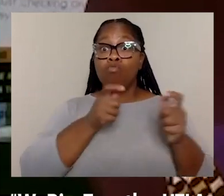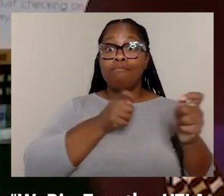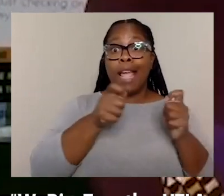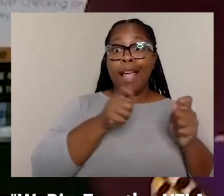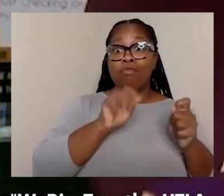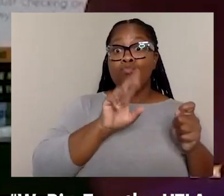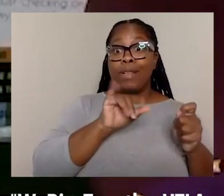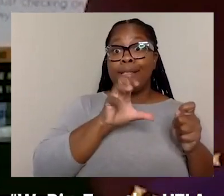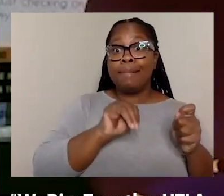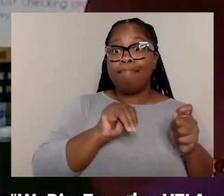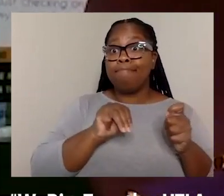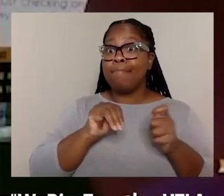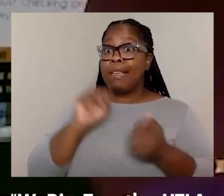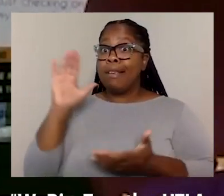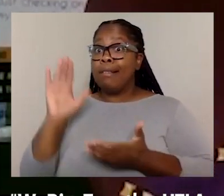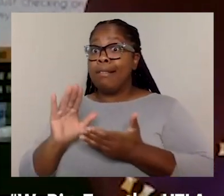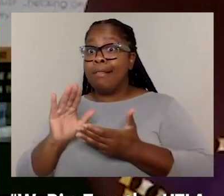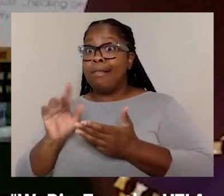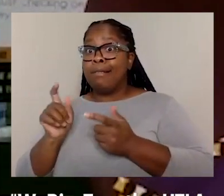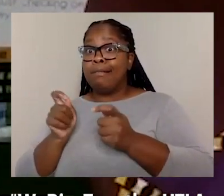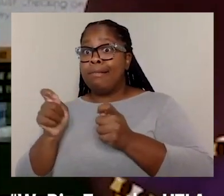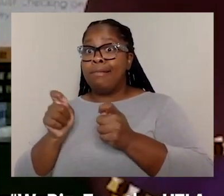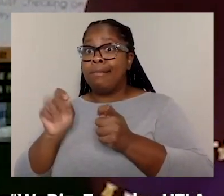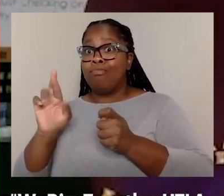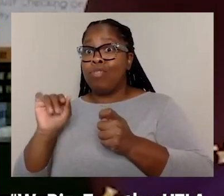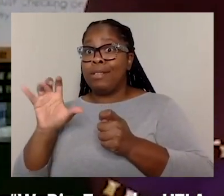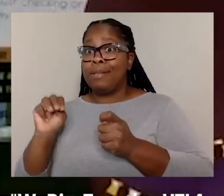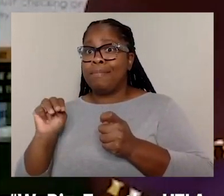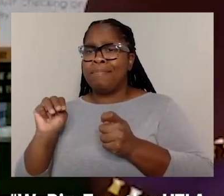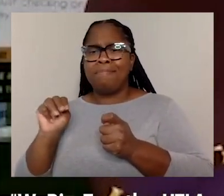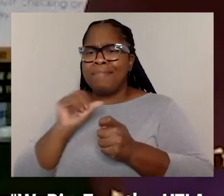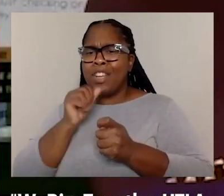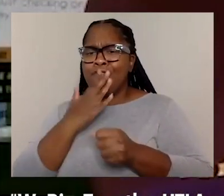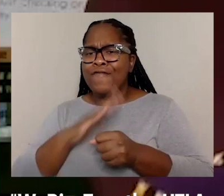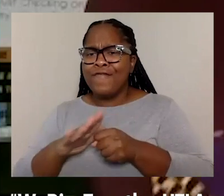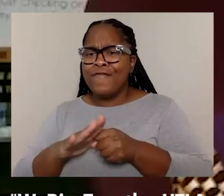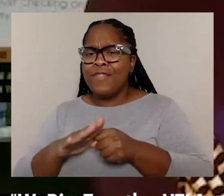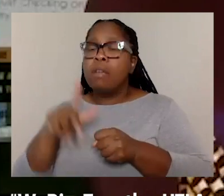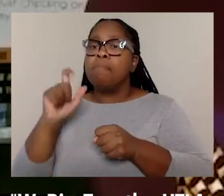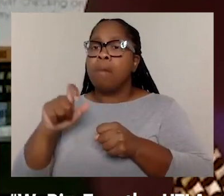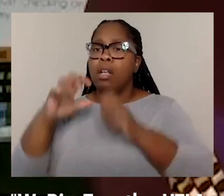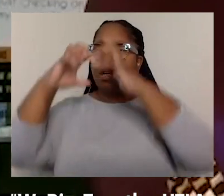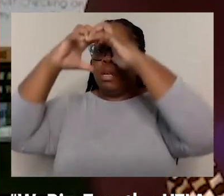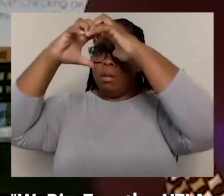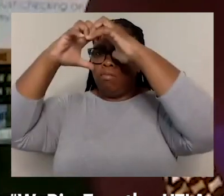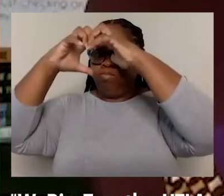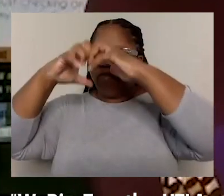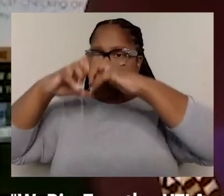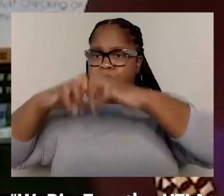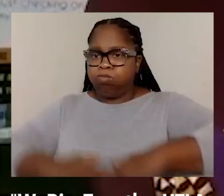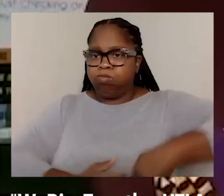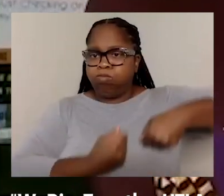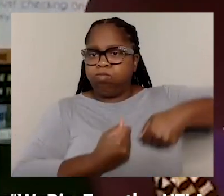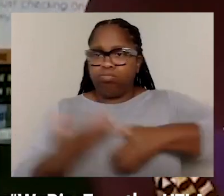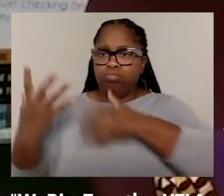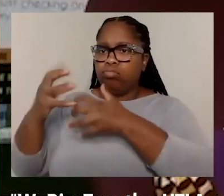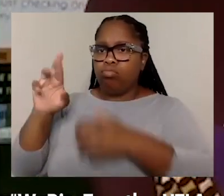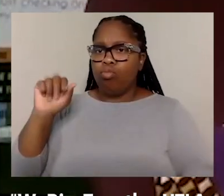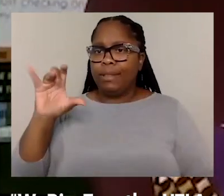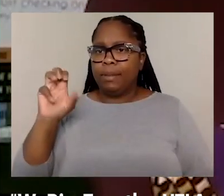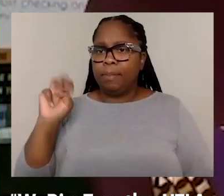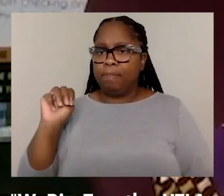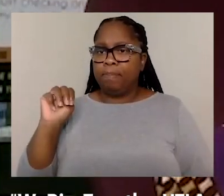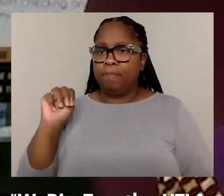racism. We must work to dismantle it. And UTLA,